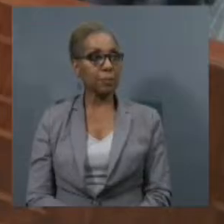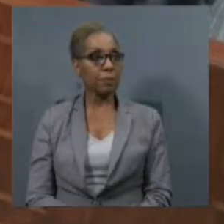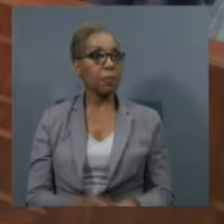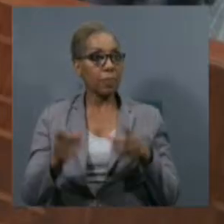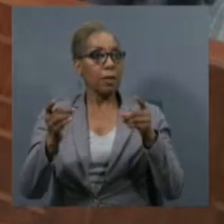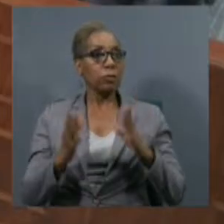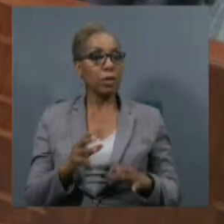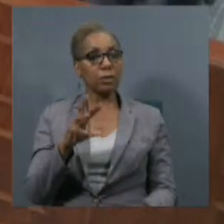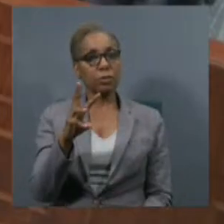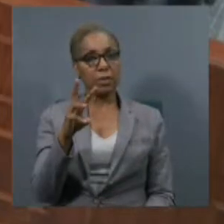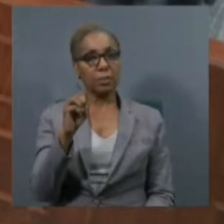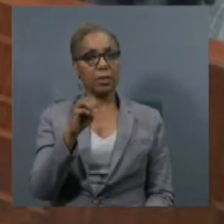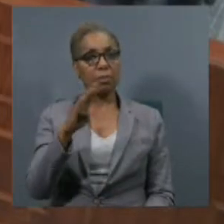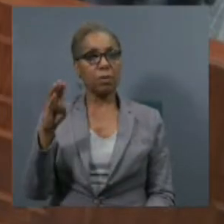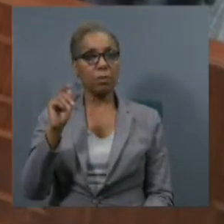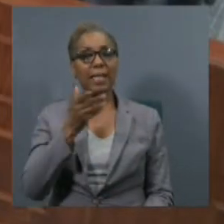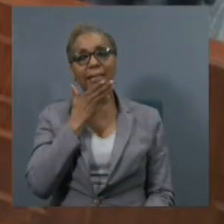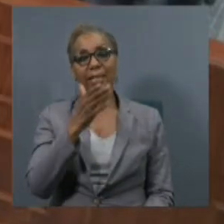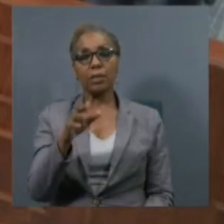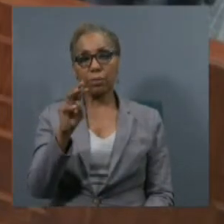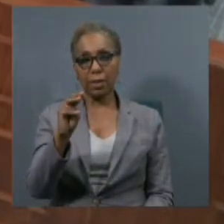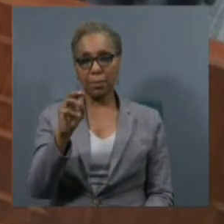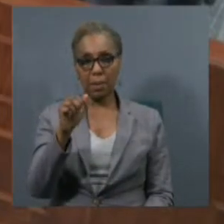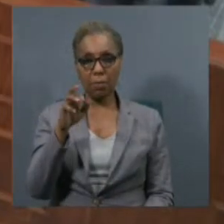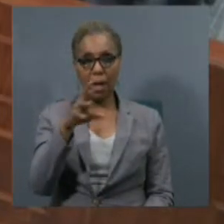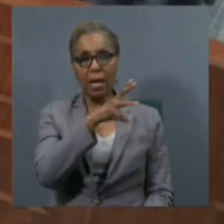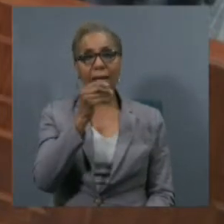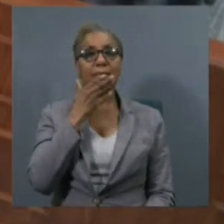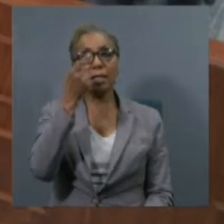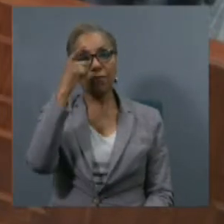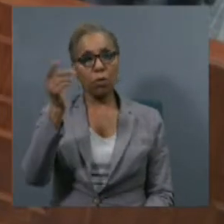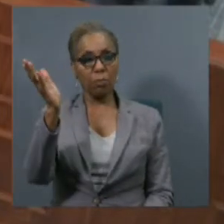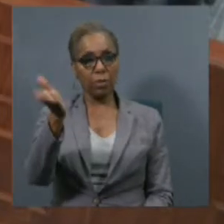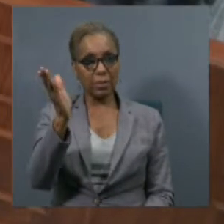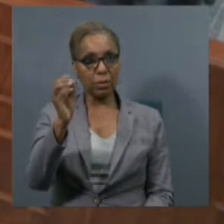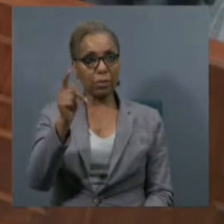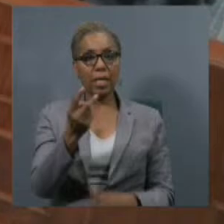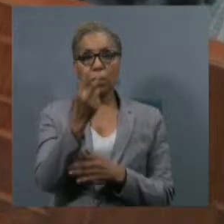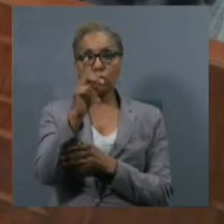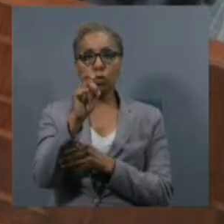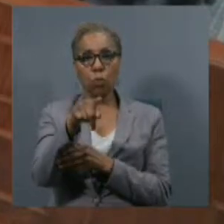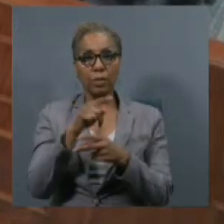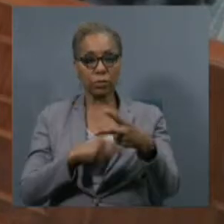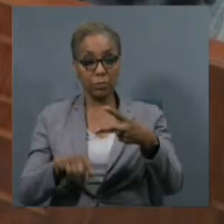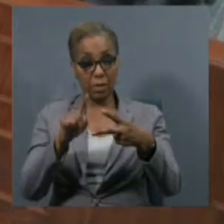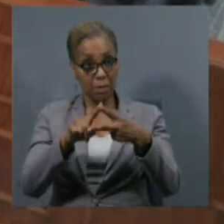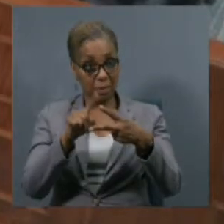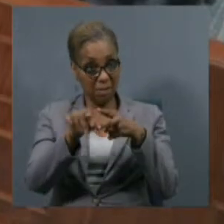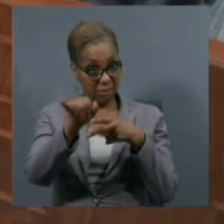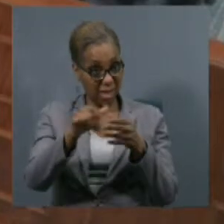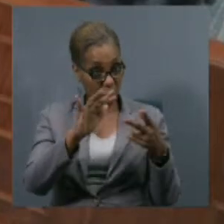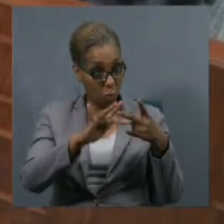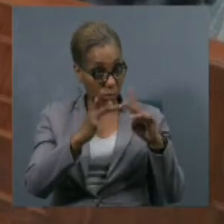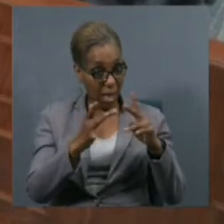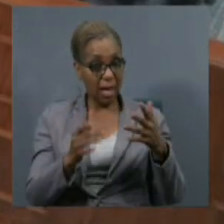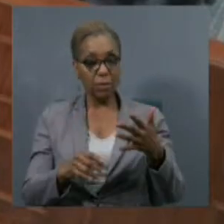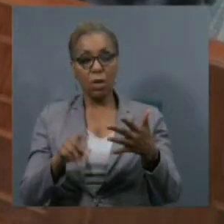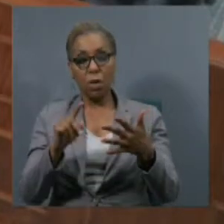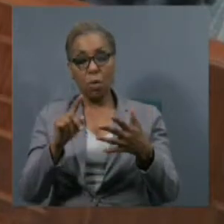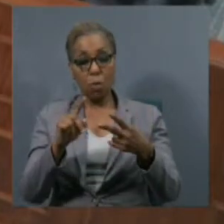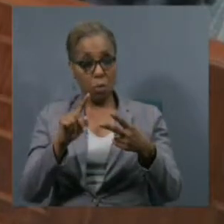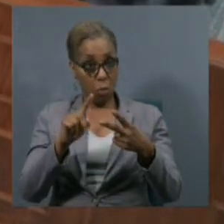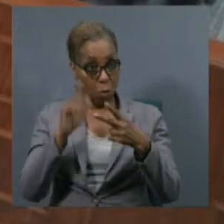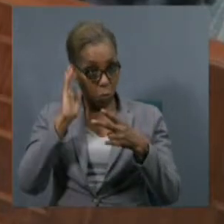Director Webb. Thank you, Mayor, and thank you for the presentation. 2 questions. Is this online, or will this presentation